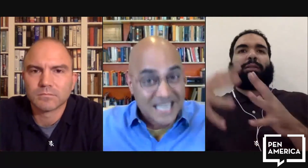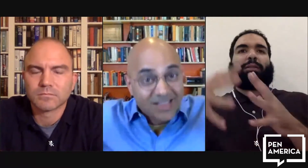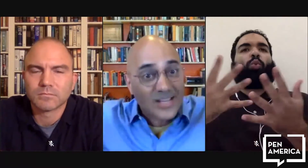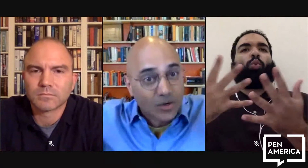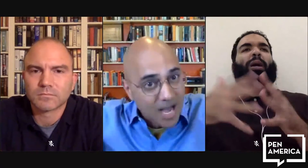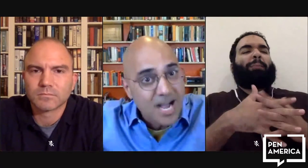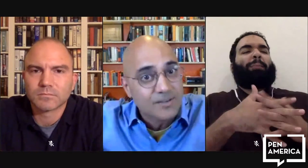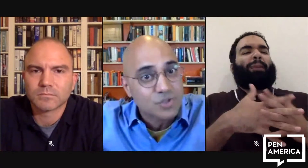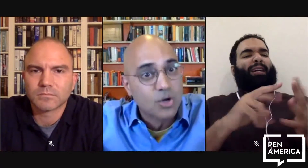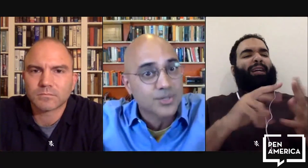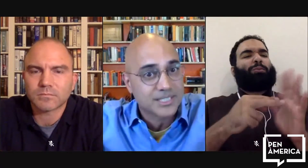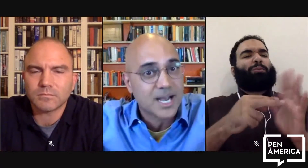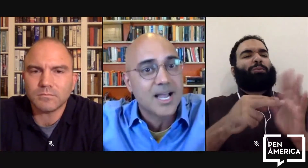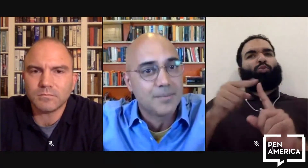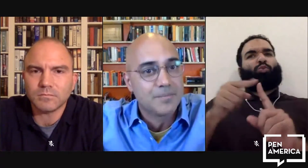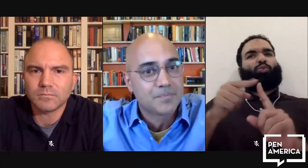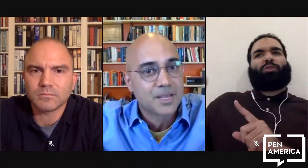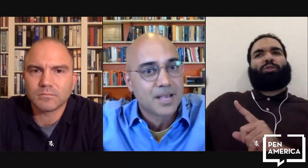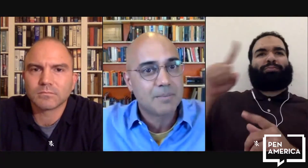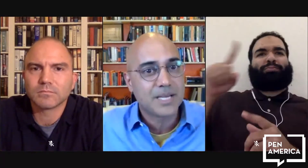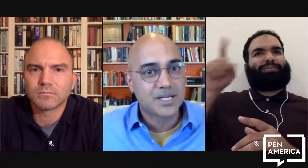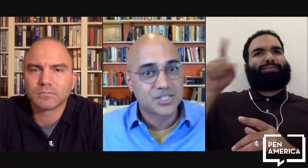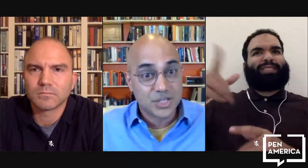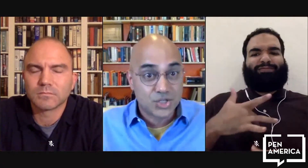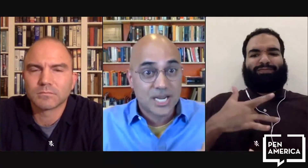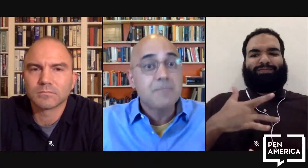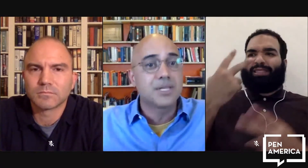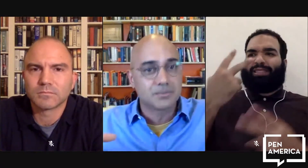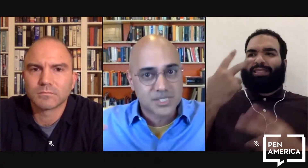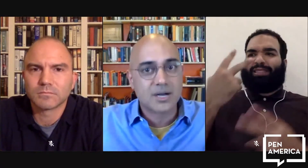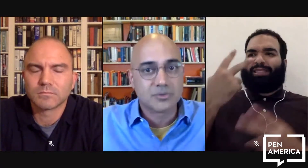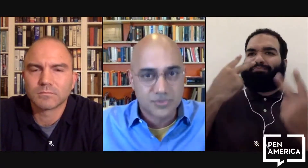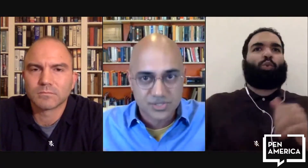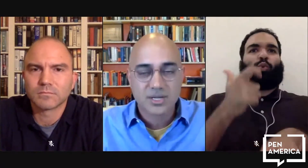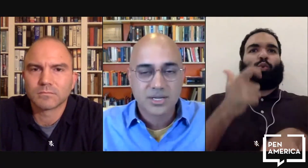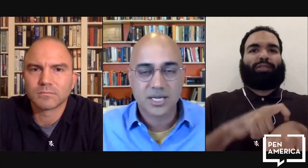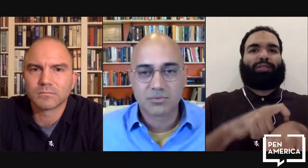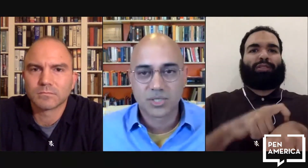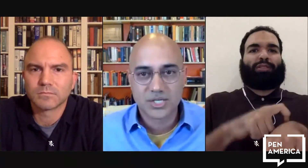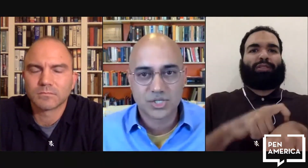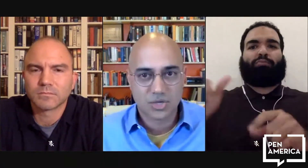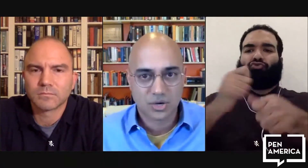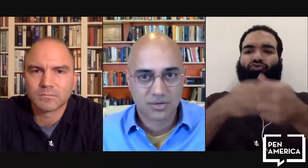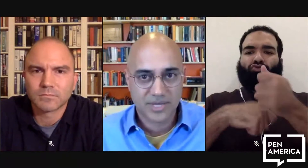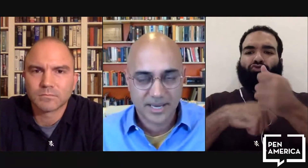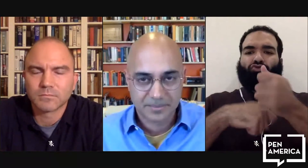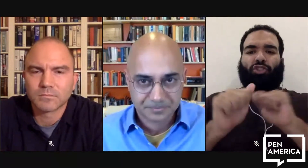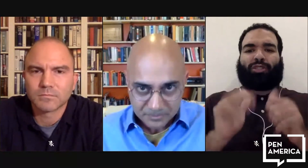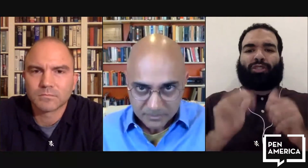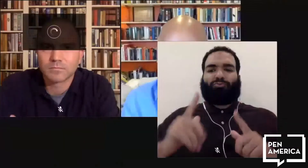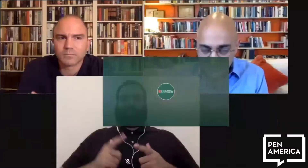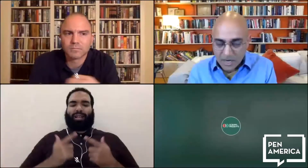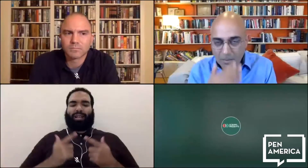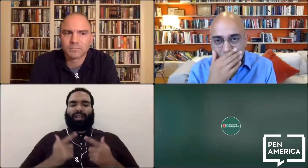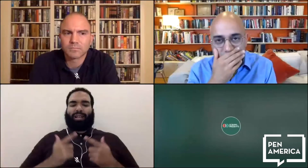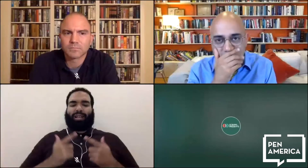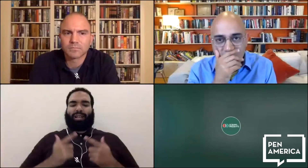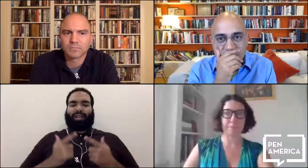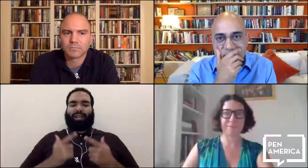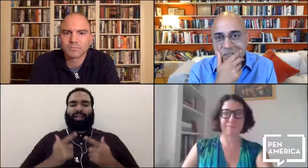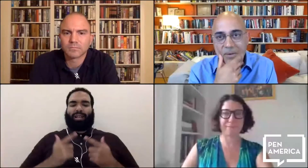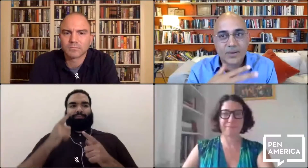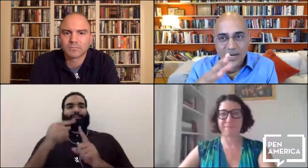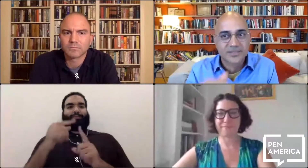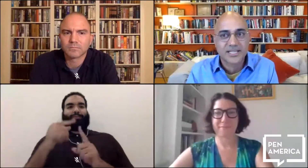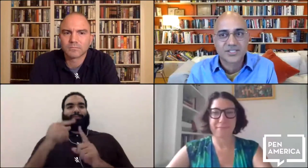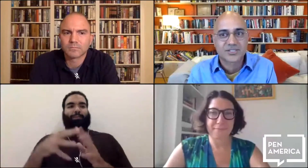it's in their lives all the time, and because they shape themselves in relation to all of that.